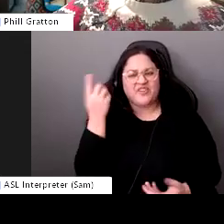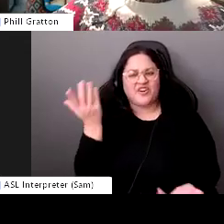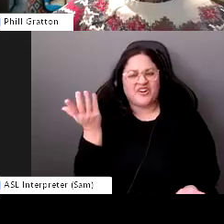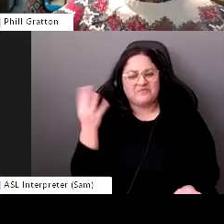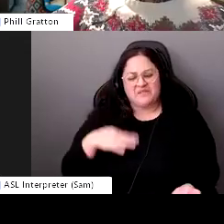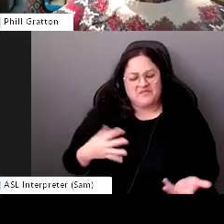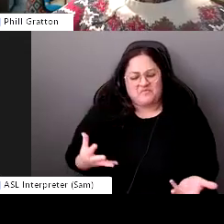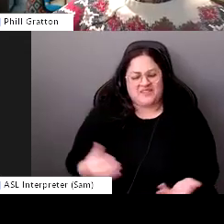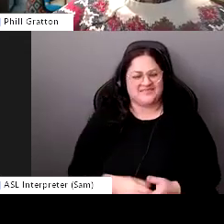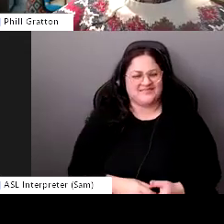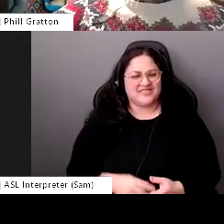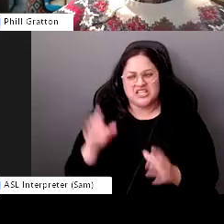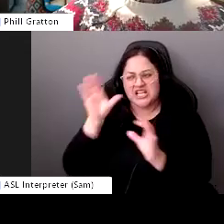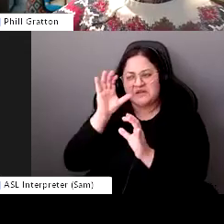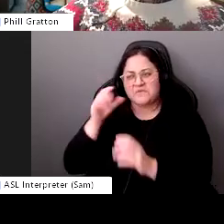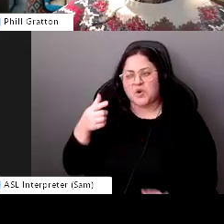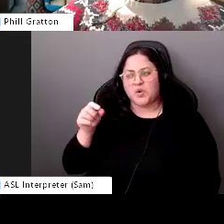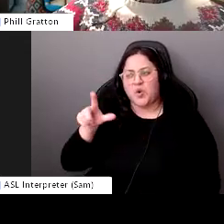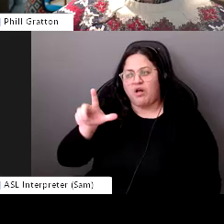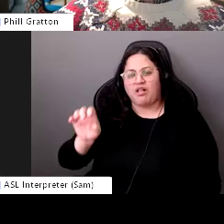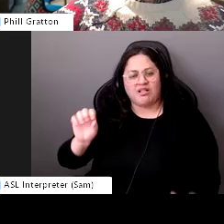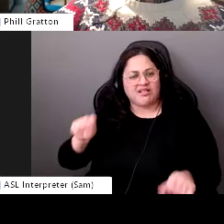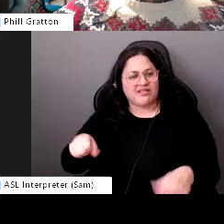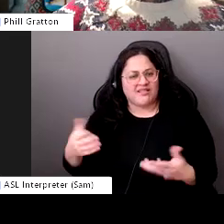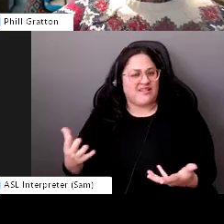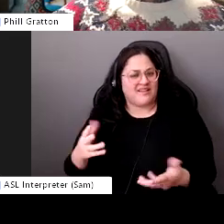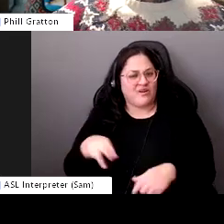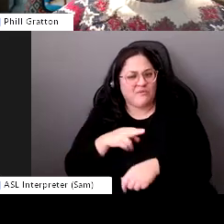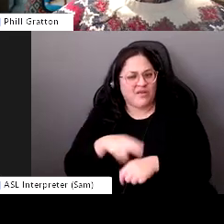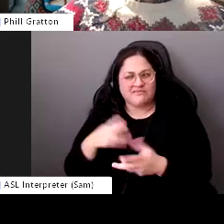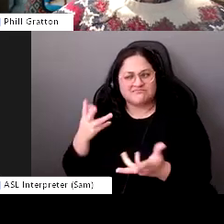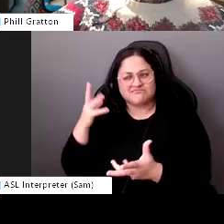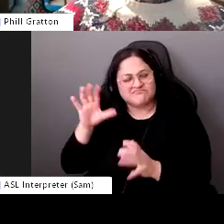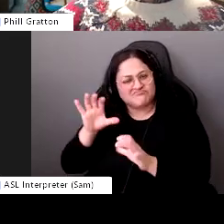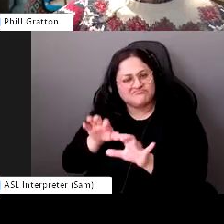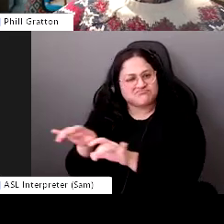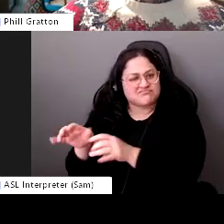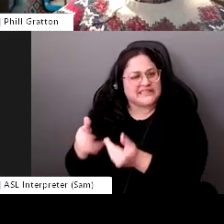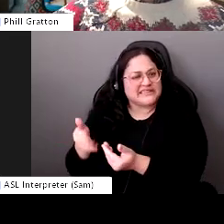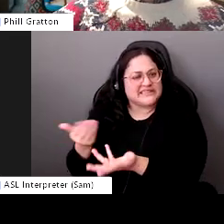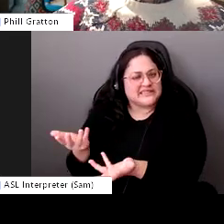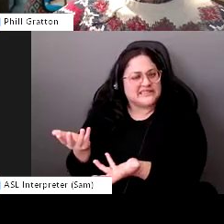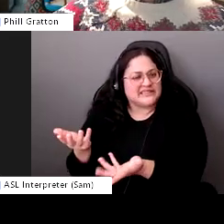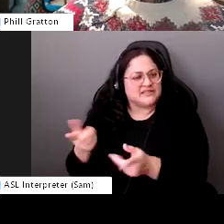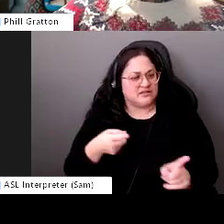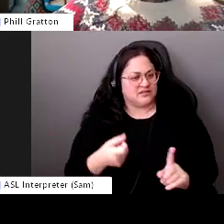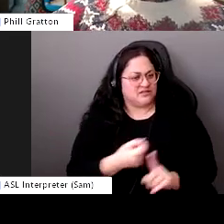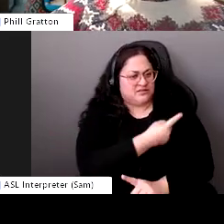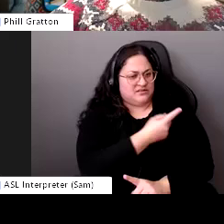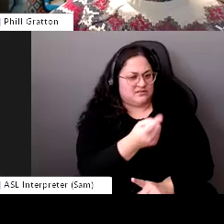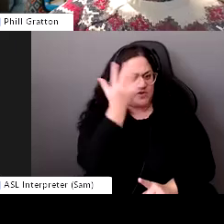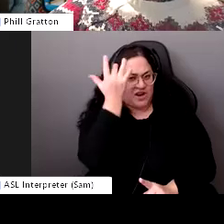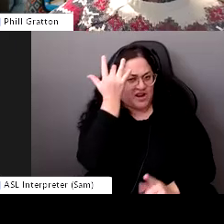can't I just continue to just use my Google and just put in search words and look for whatever I want? Well, you can. And in